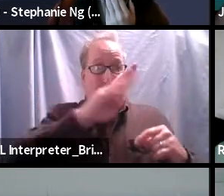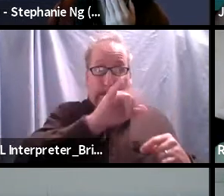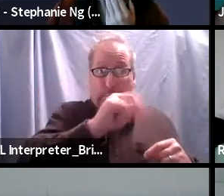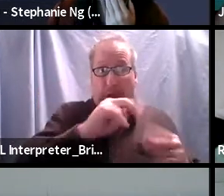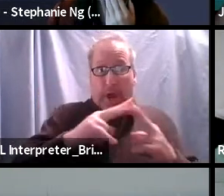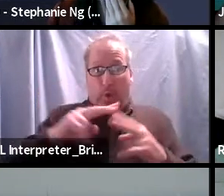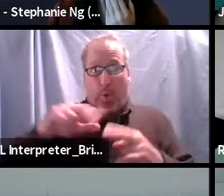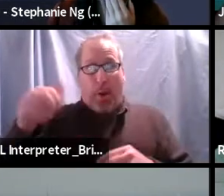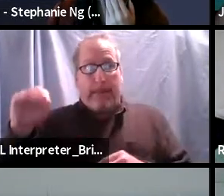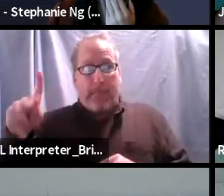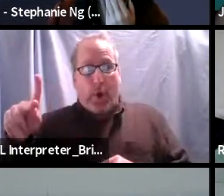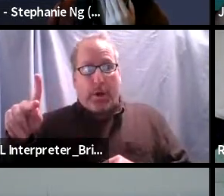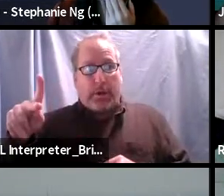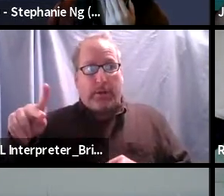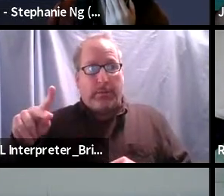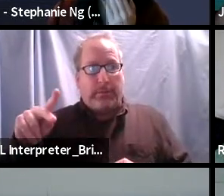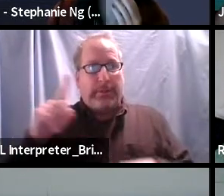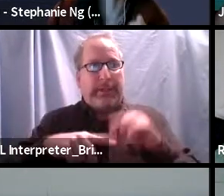struggling. Hi,